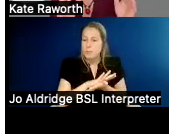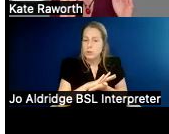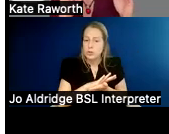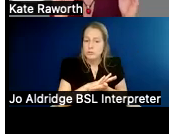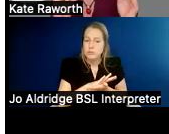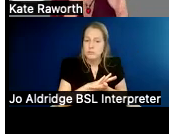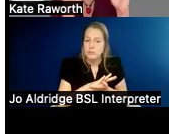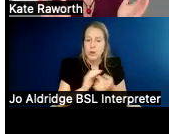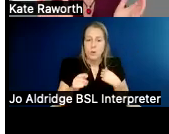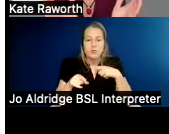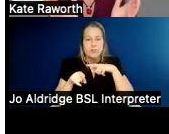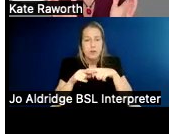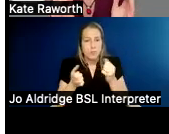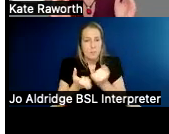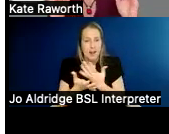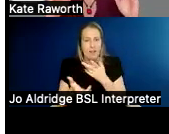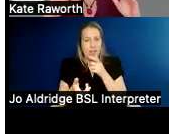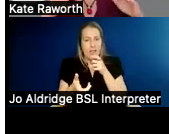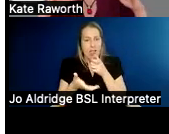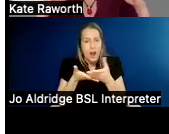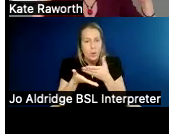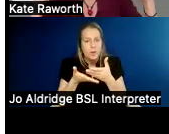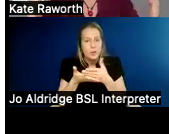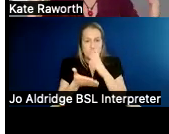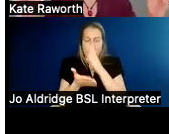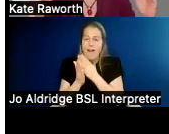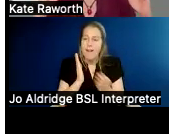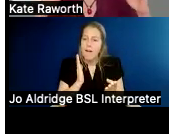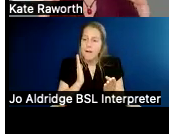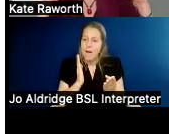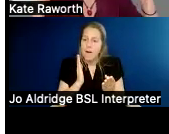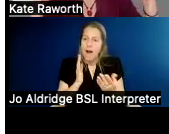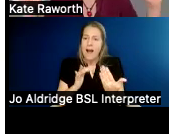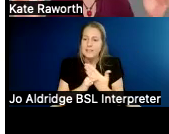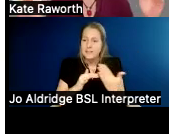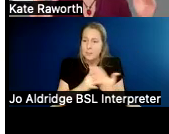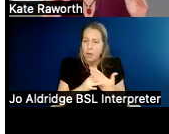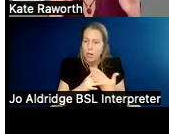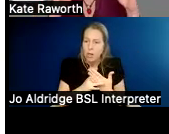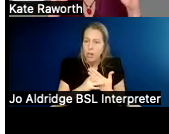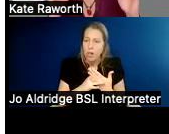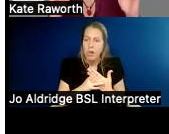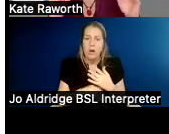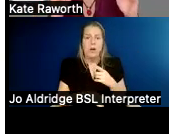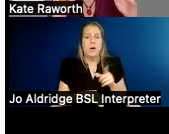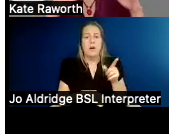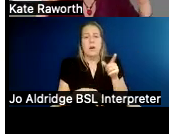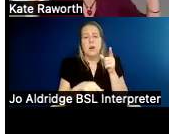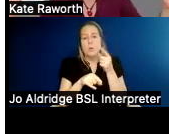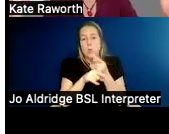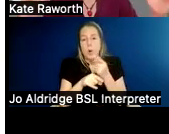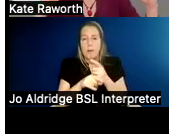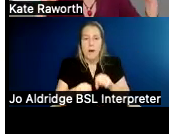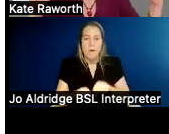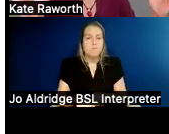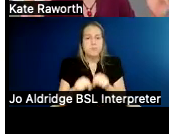planetary boundary names were talking about excess. They were talking about breaching boundaries. They all sound over